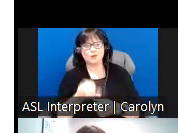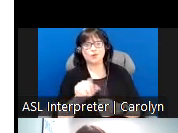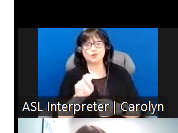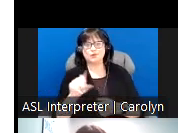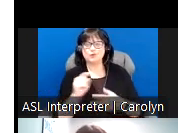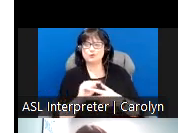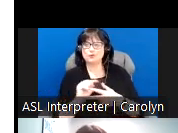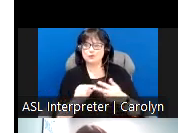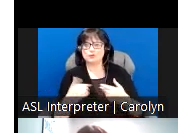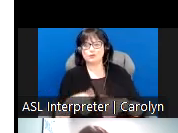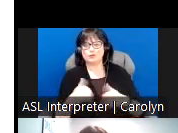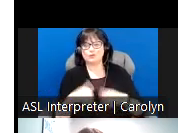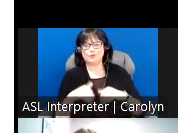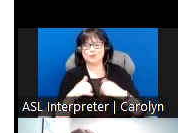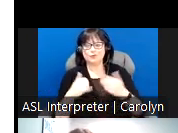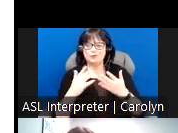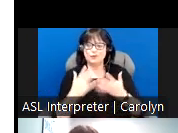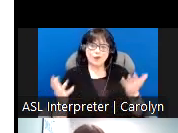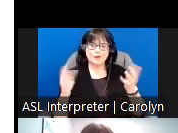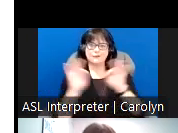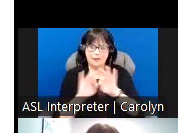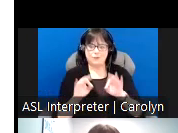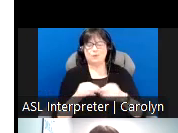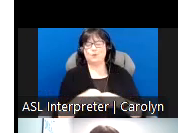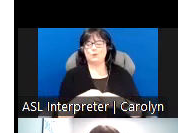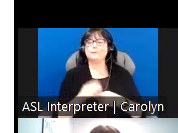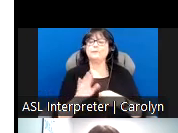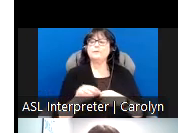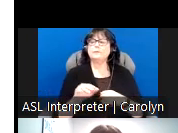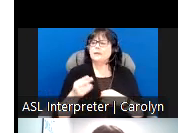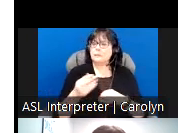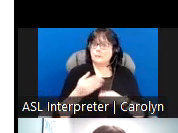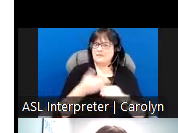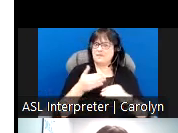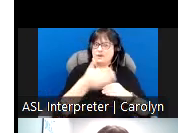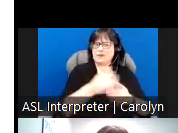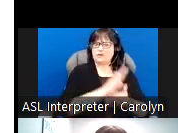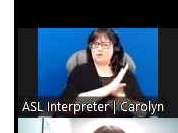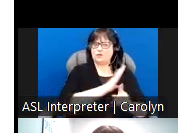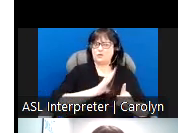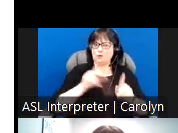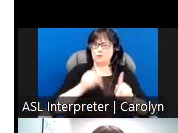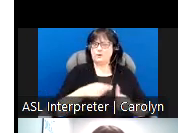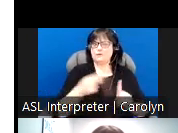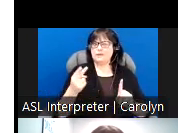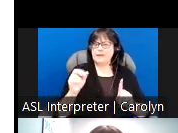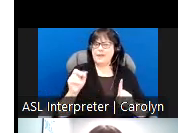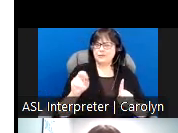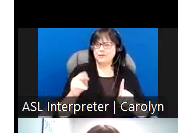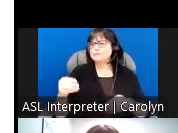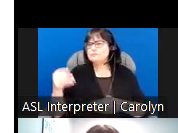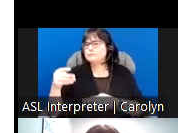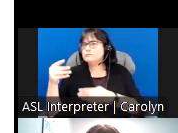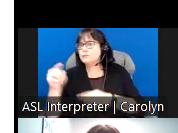going to be welcoming another school board representative, but Heather, I think there are maybe some questions for Melissa. Okay,